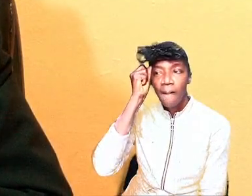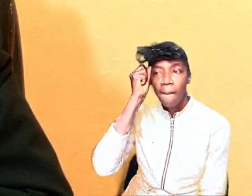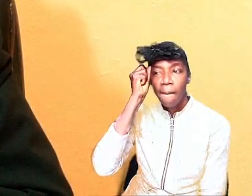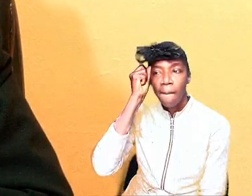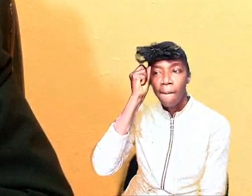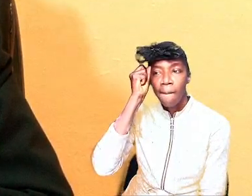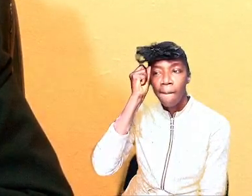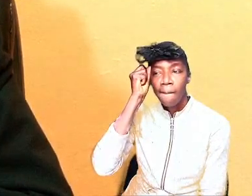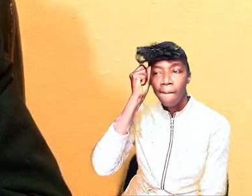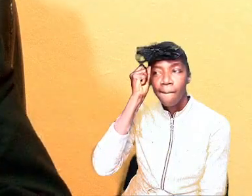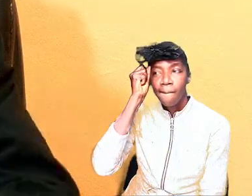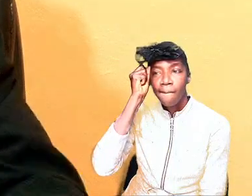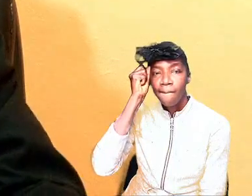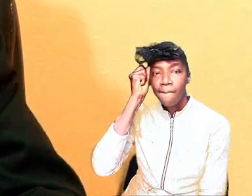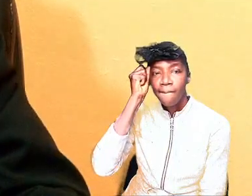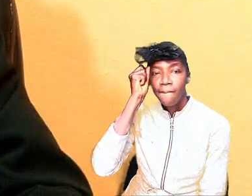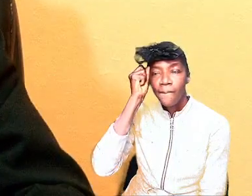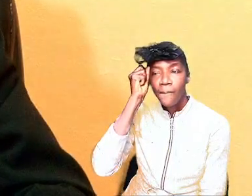verse 26.